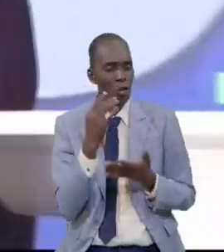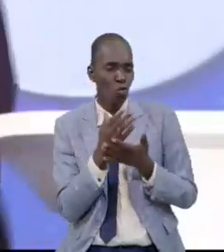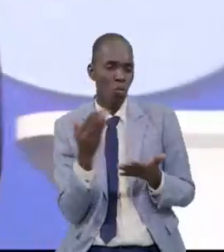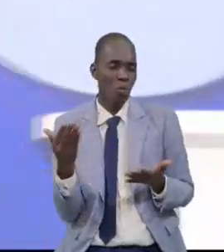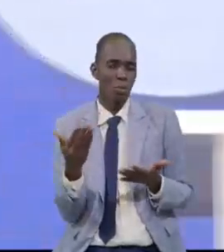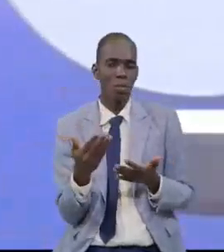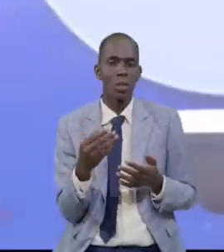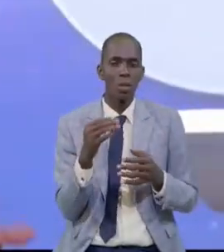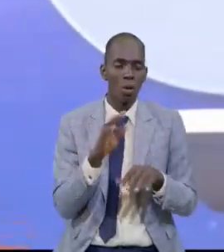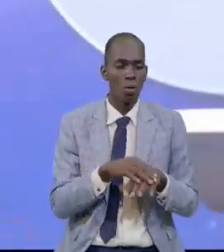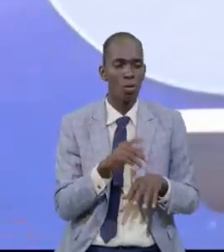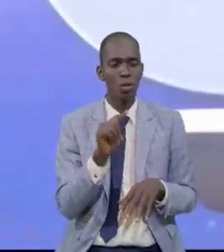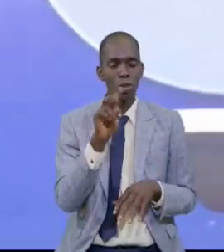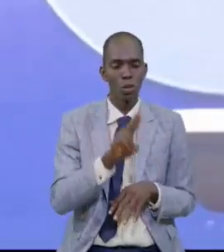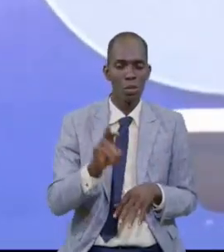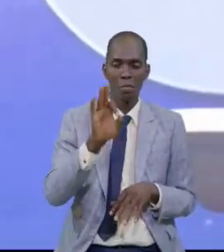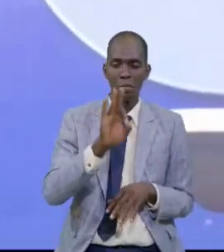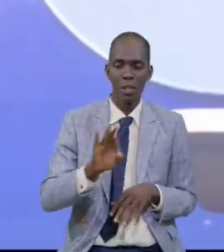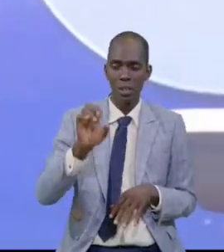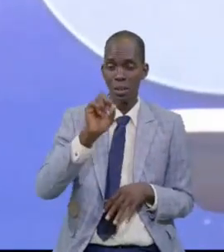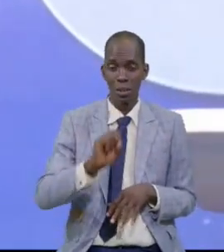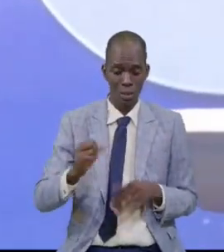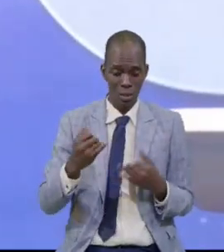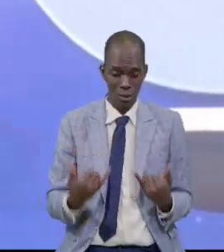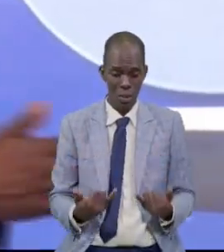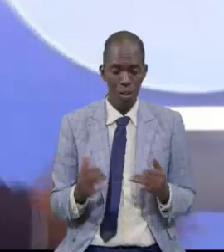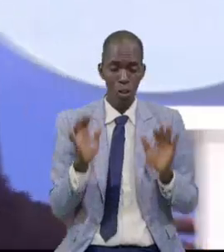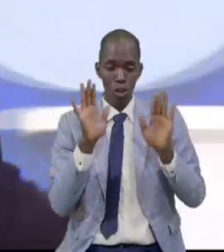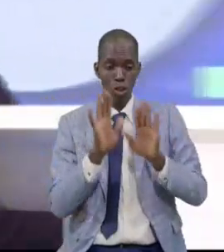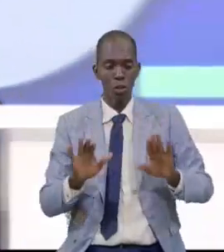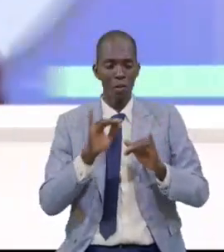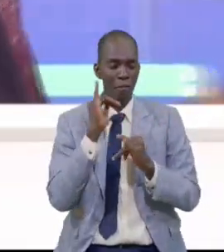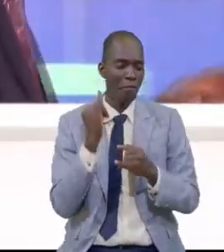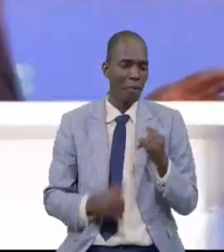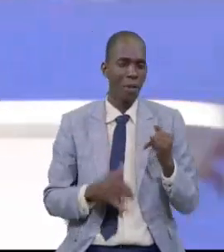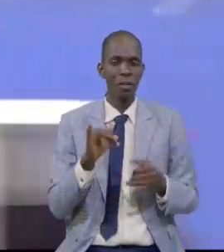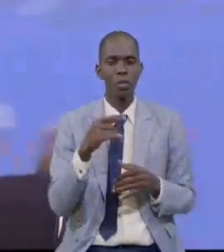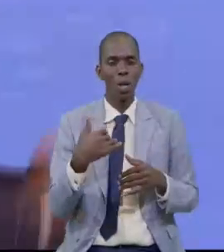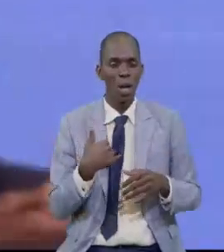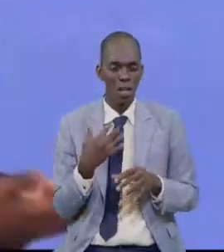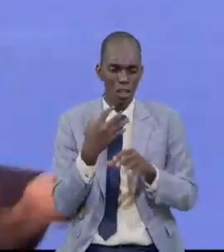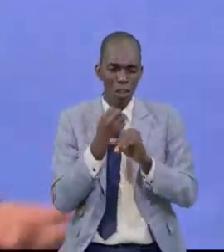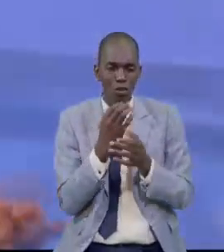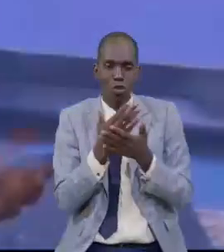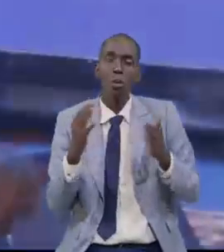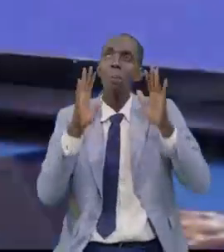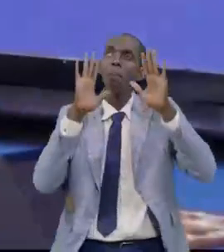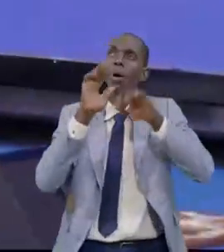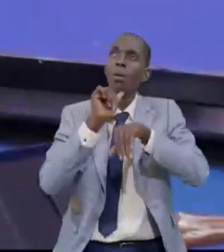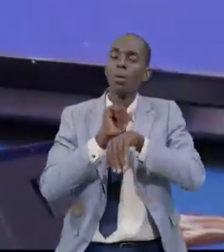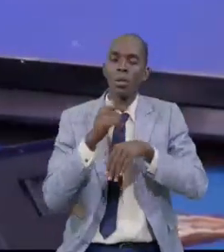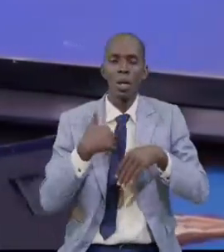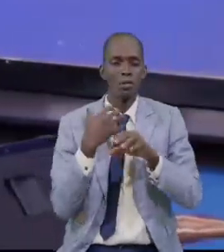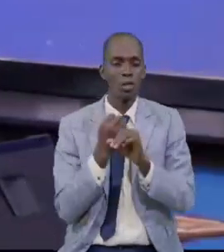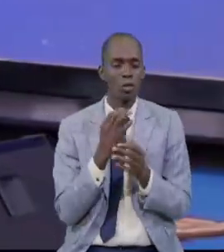Friday, Saturday. Here is Sunday. Finally, you've got some miracles, you've got some healing, you've